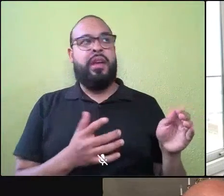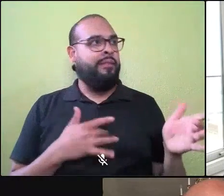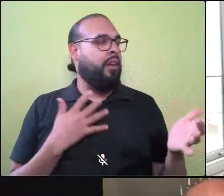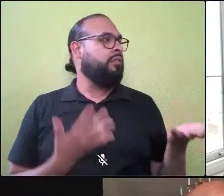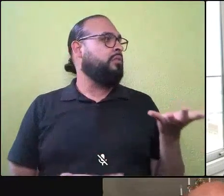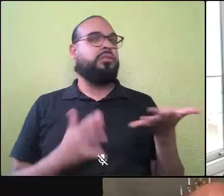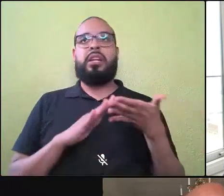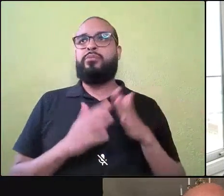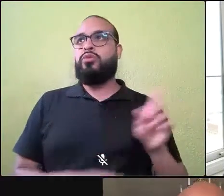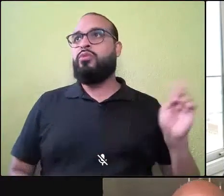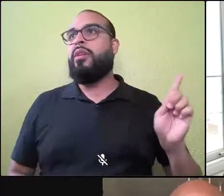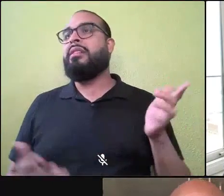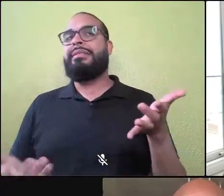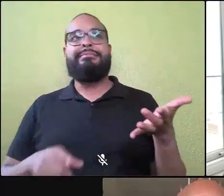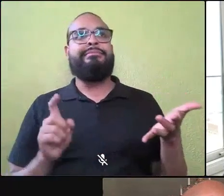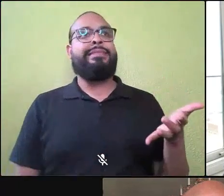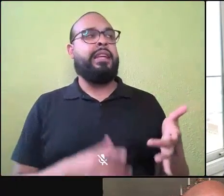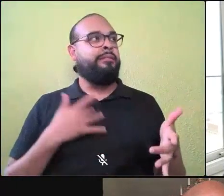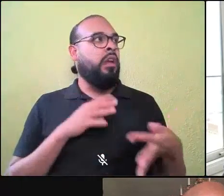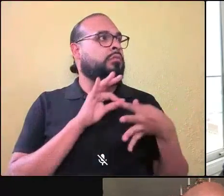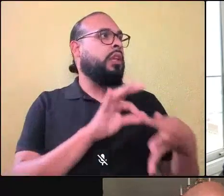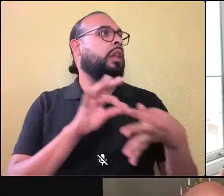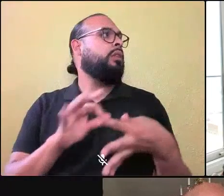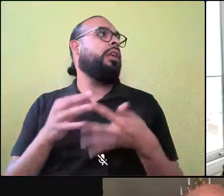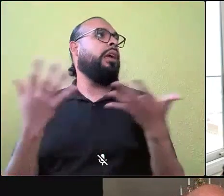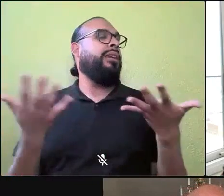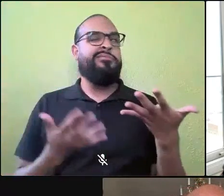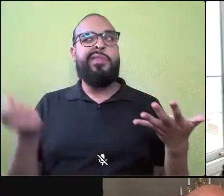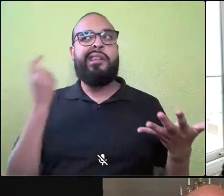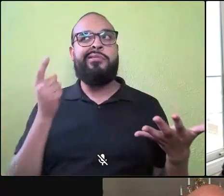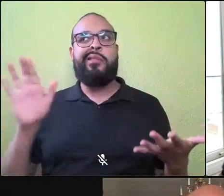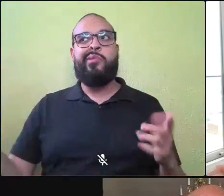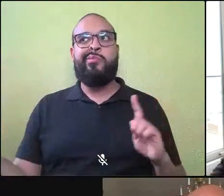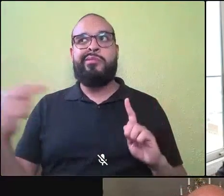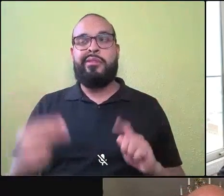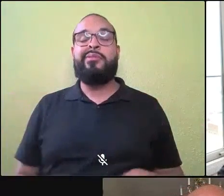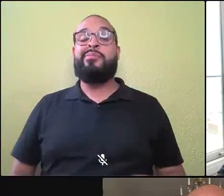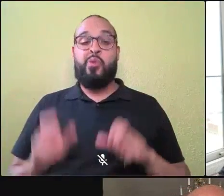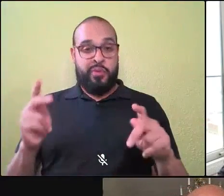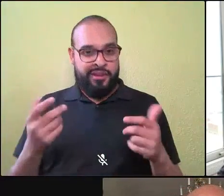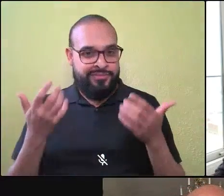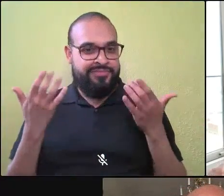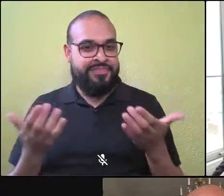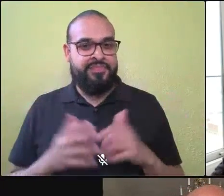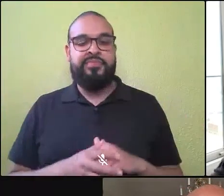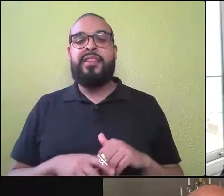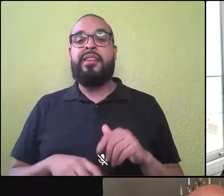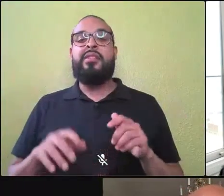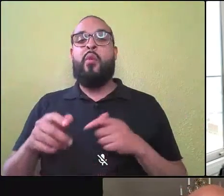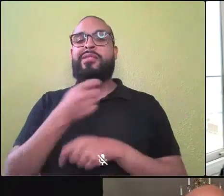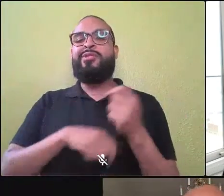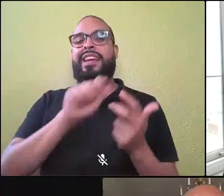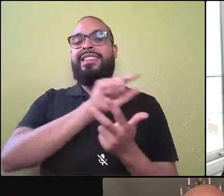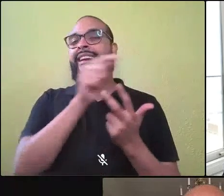know, totally get it. We'll switch things up a little bit, and especially in terms of order, but it's on